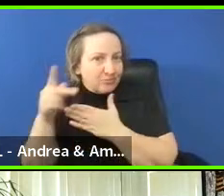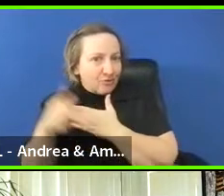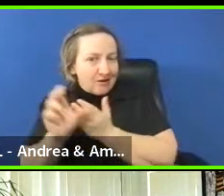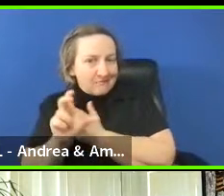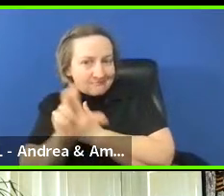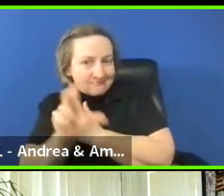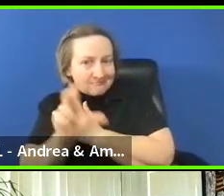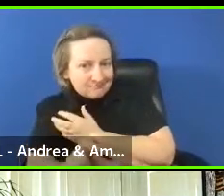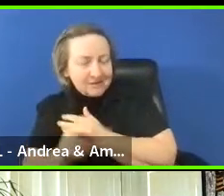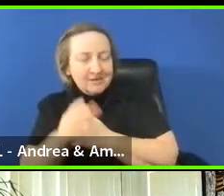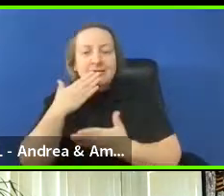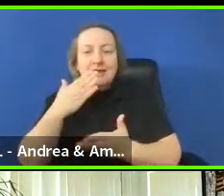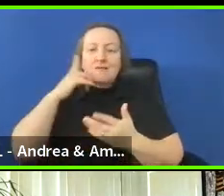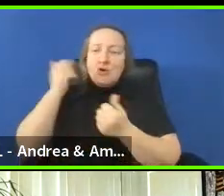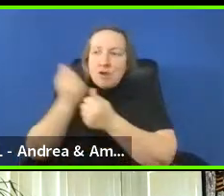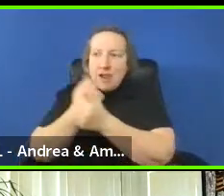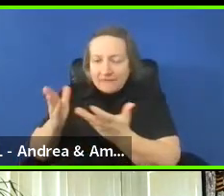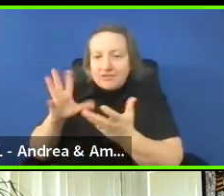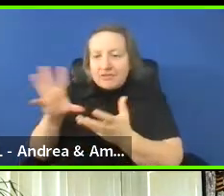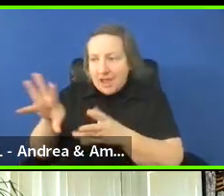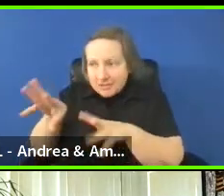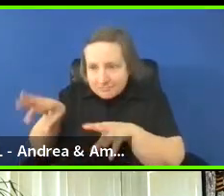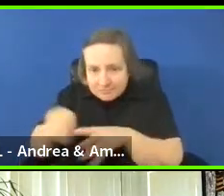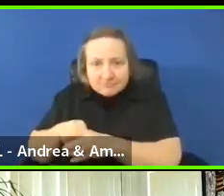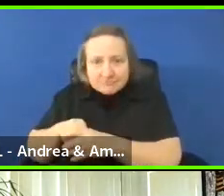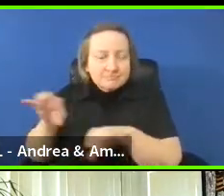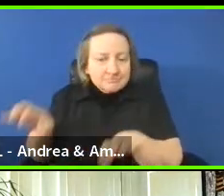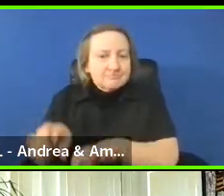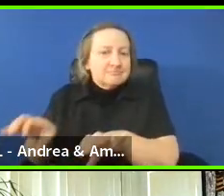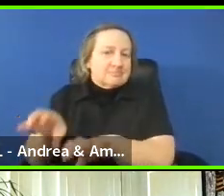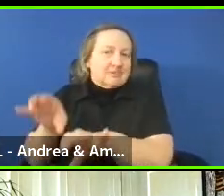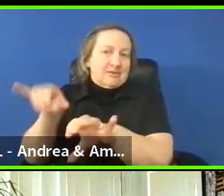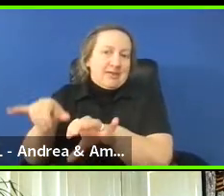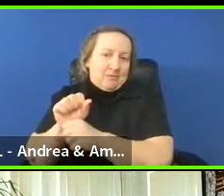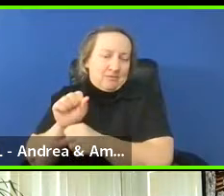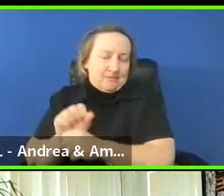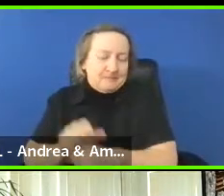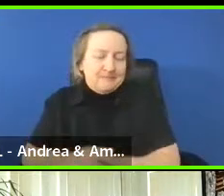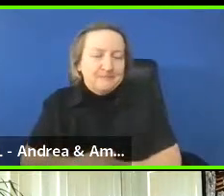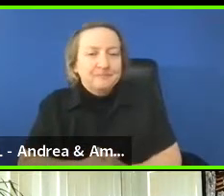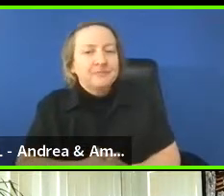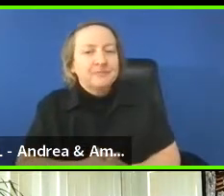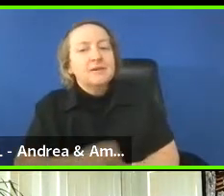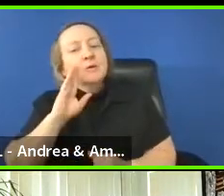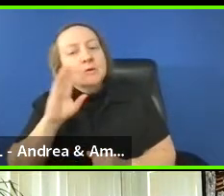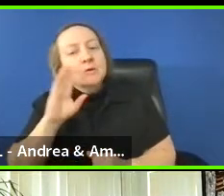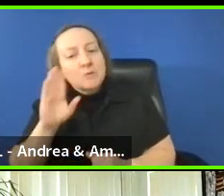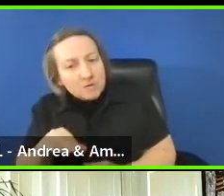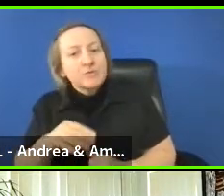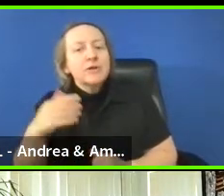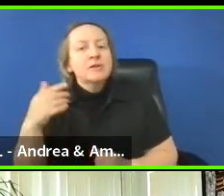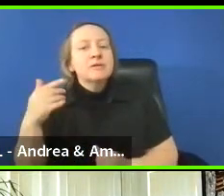the efforts that went into that. And please know that we are